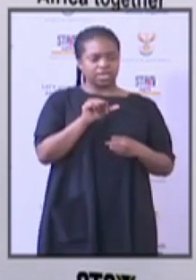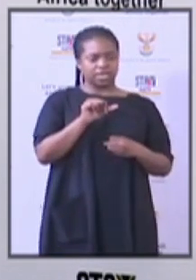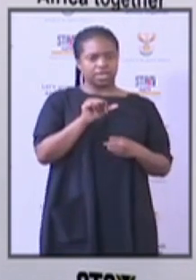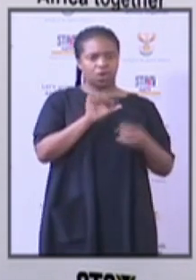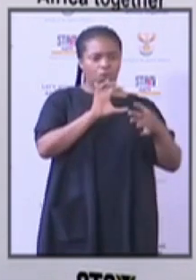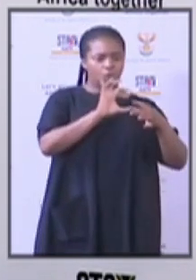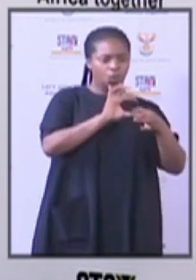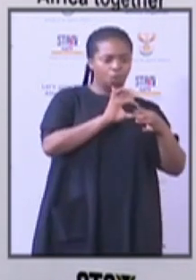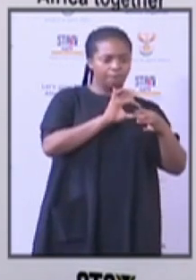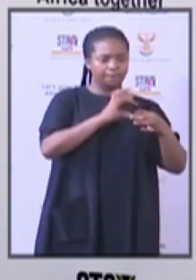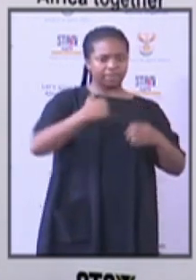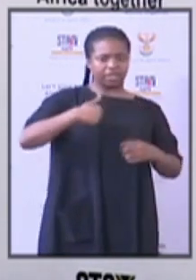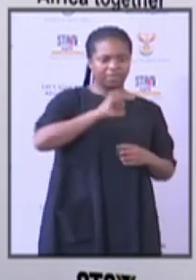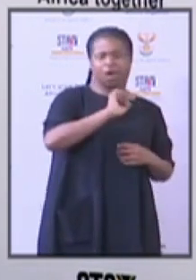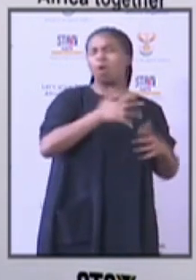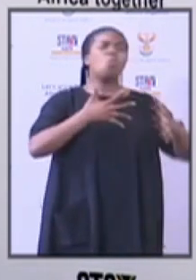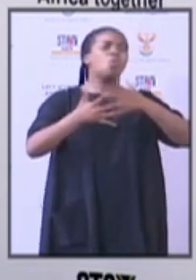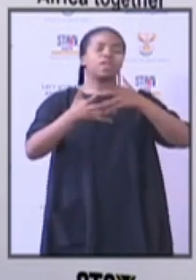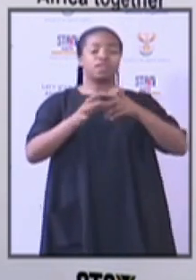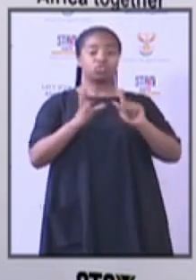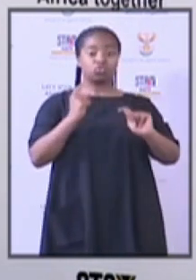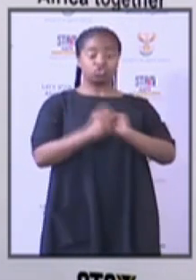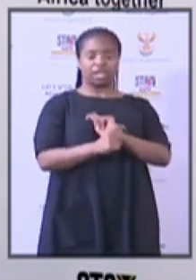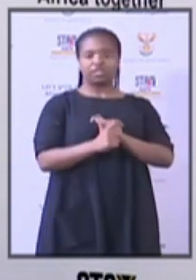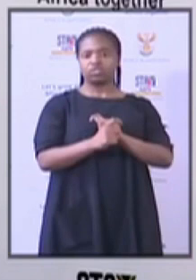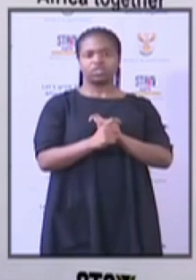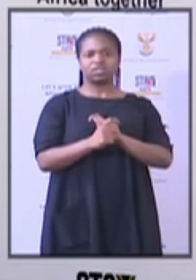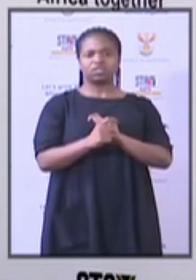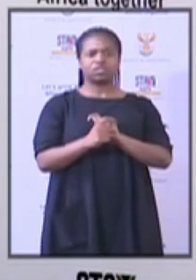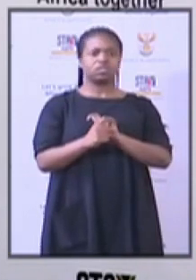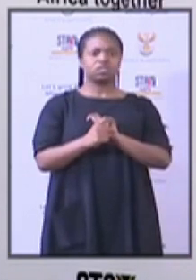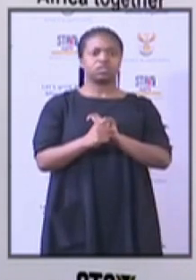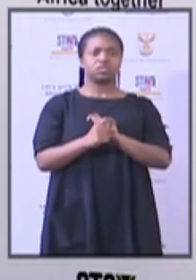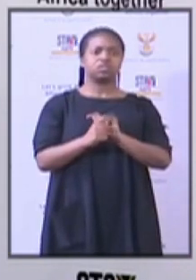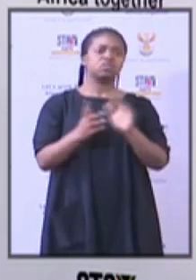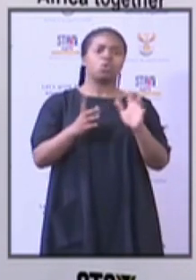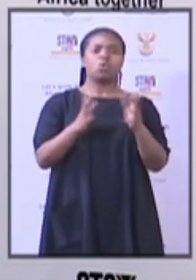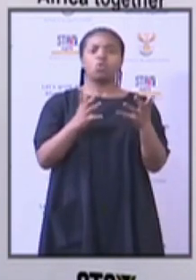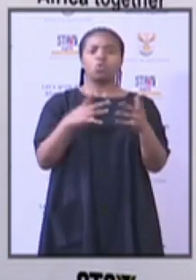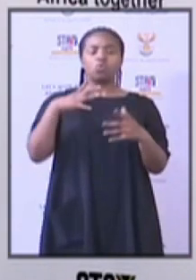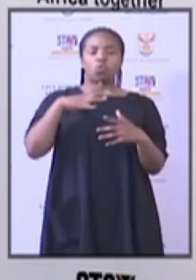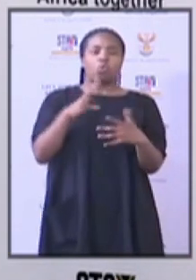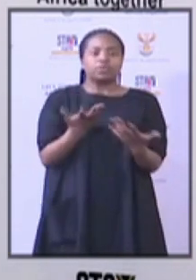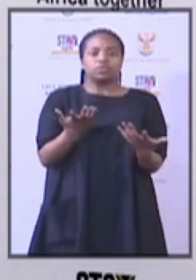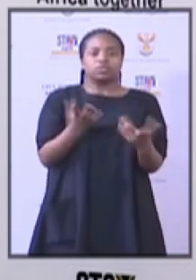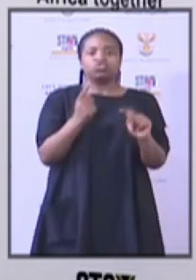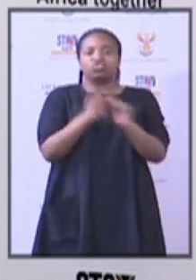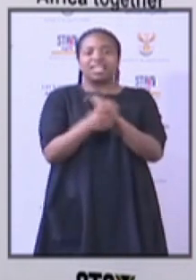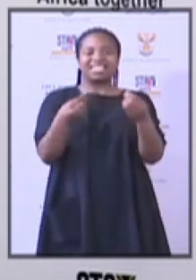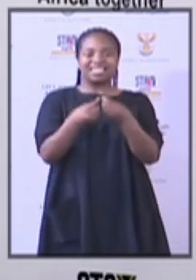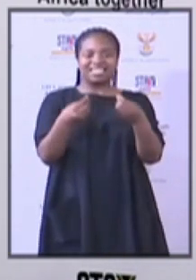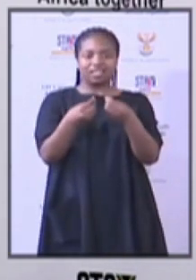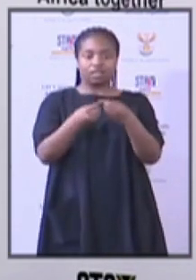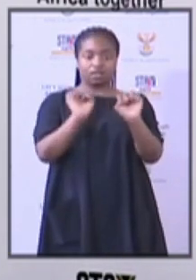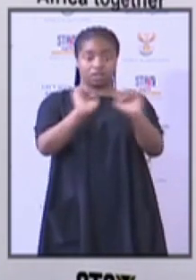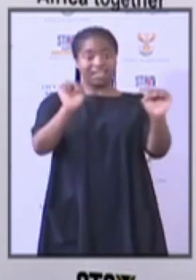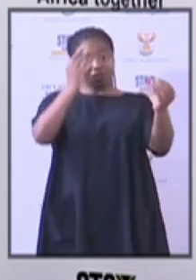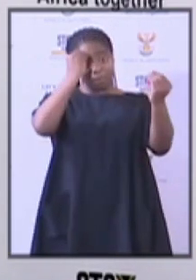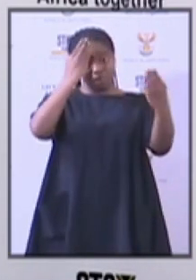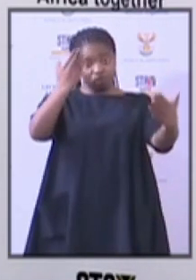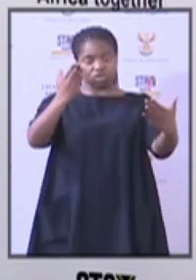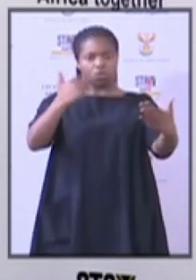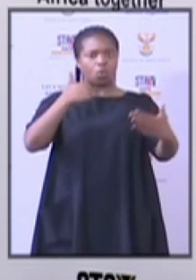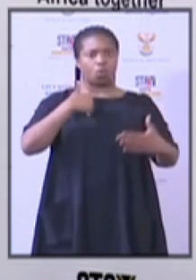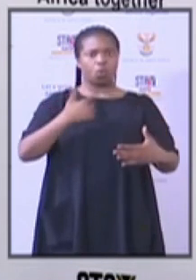nyakang go change not go phošagala, ba ileng gore ba nyaka go fetola ka bo bona. O ka no ba o nyaka go